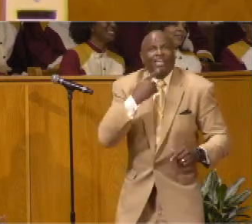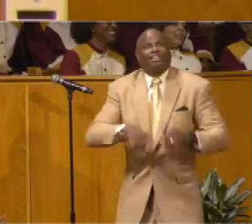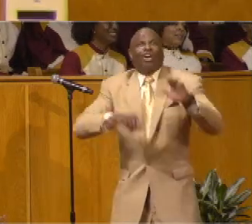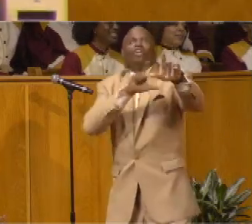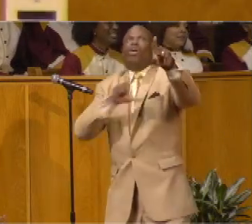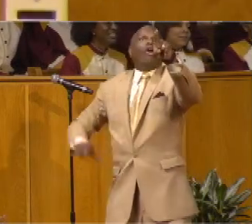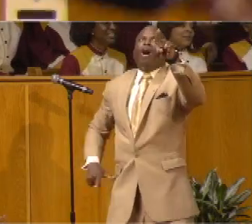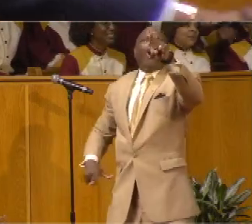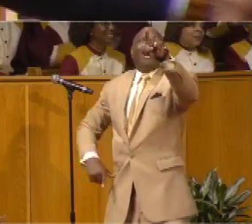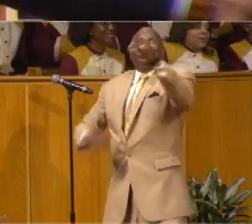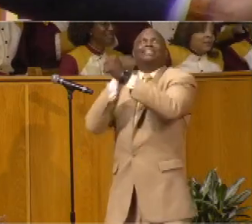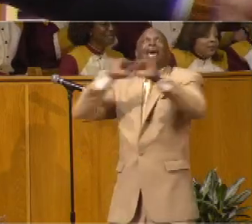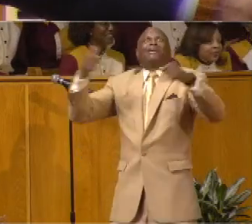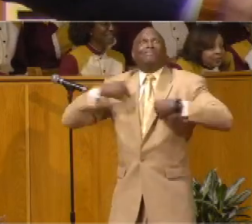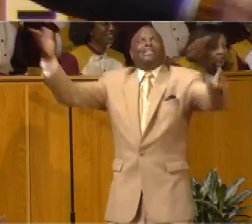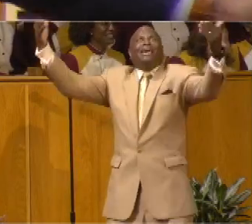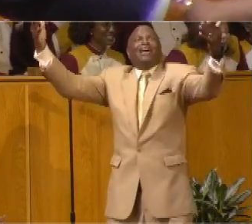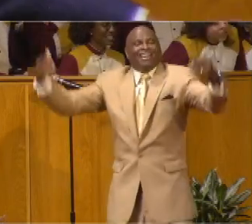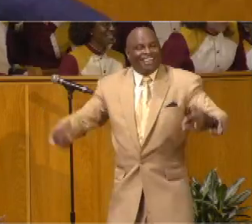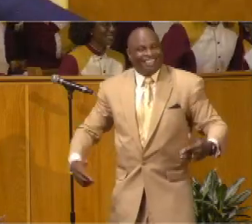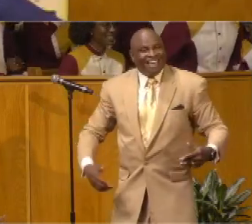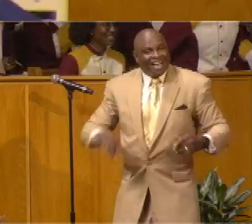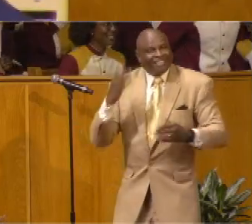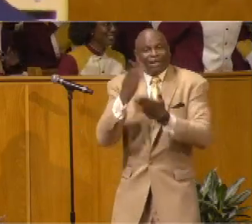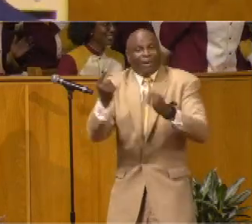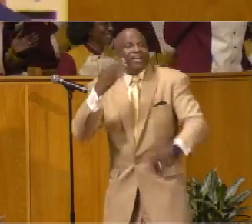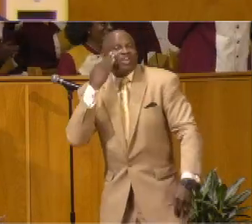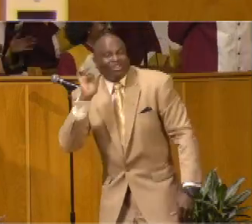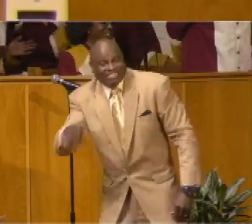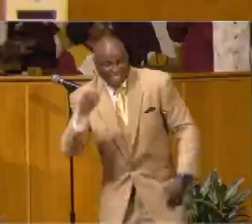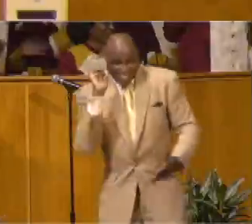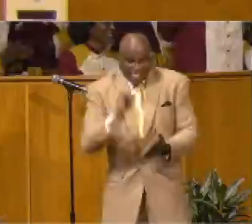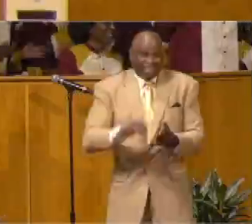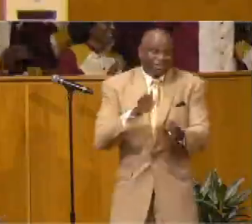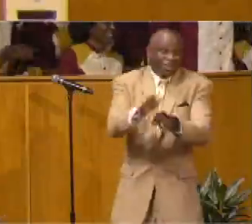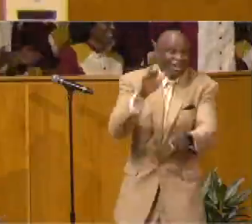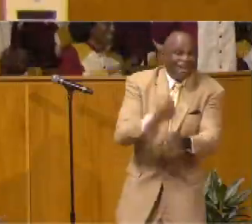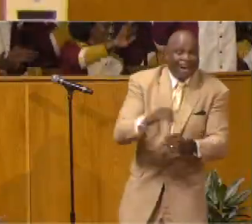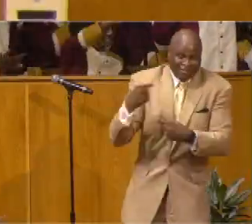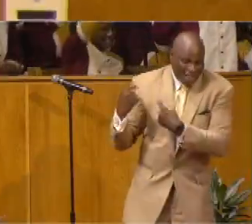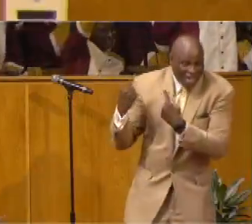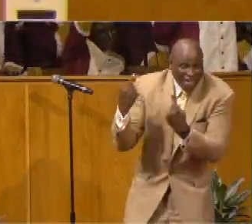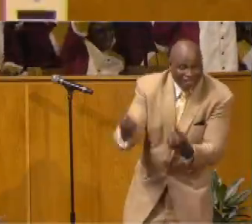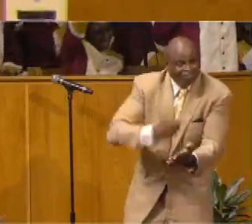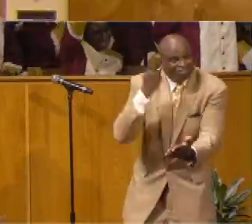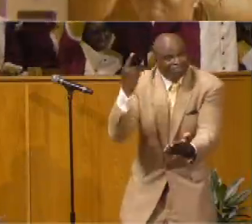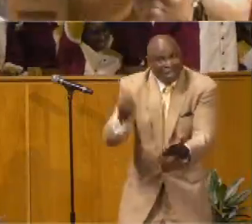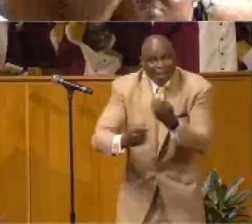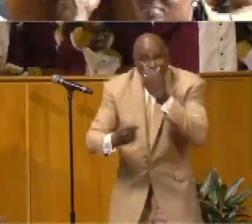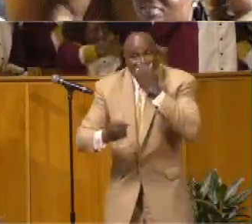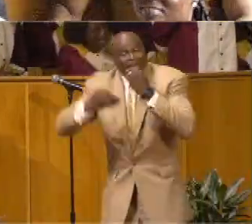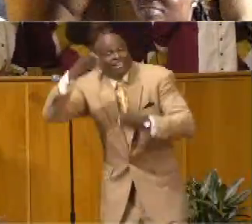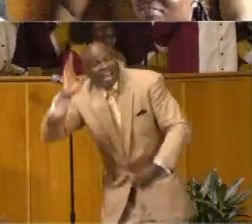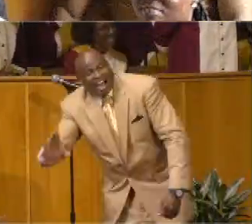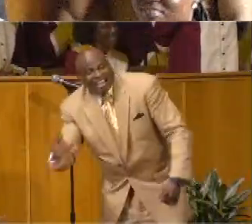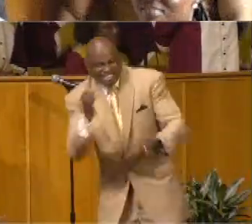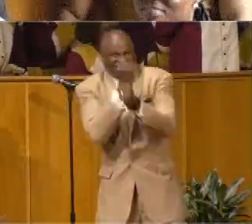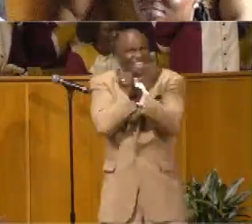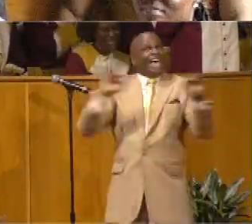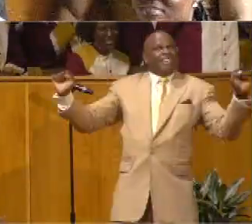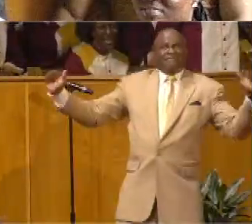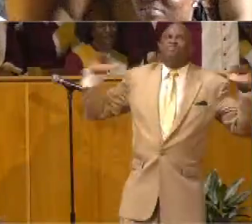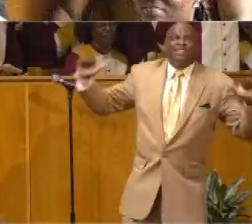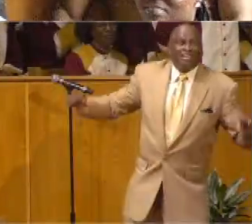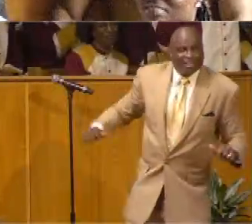is, Lord, save me. And somebody knows that that's been good enough every now and then. God, save